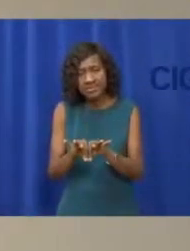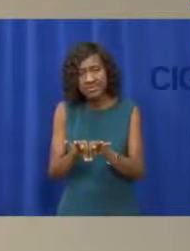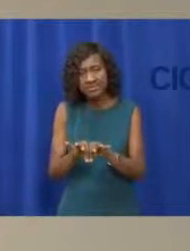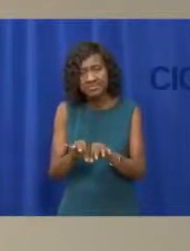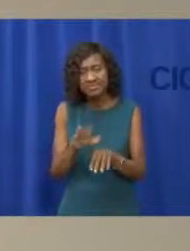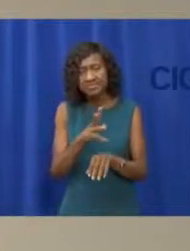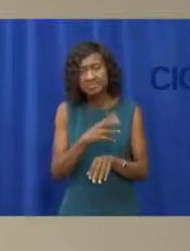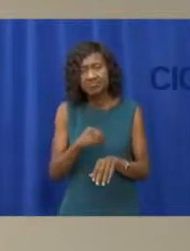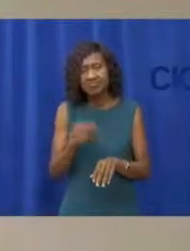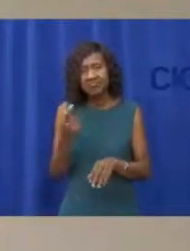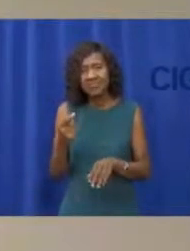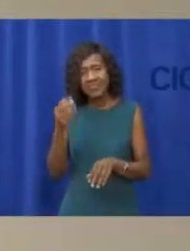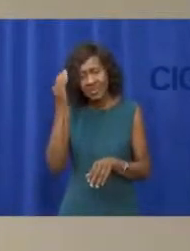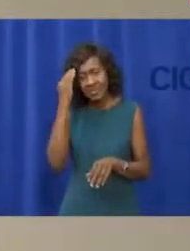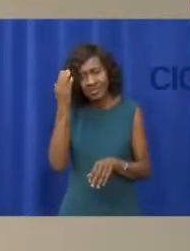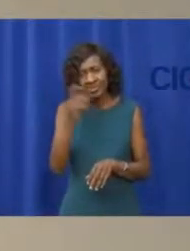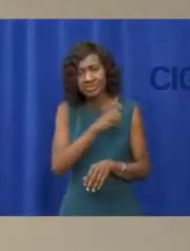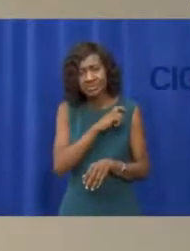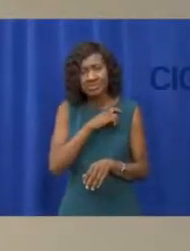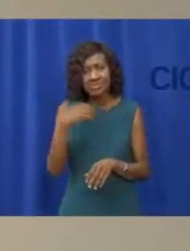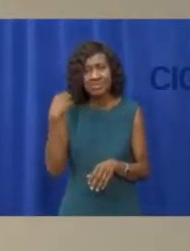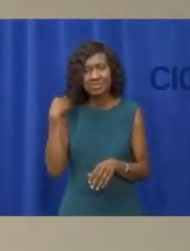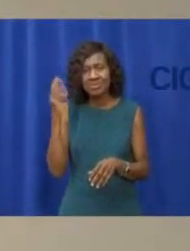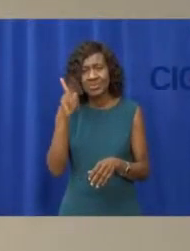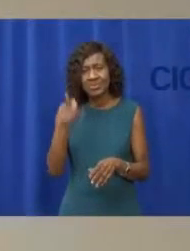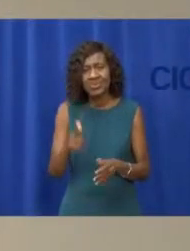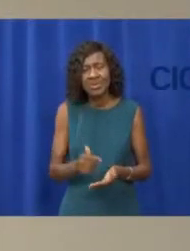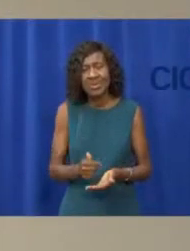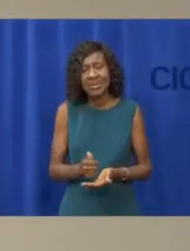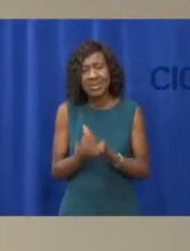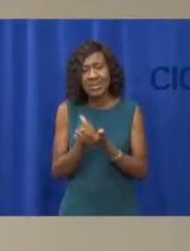to help me with this. And on